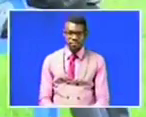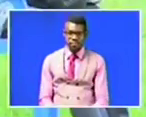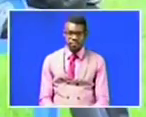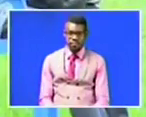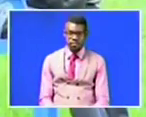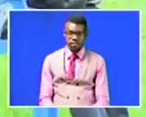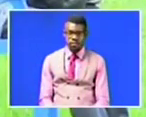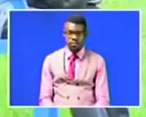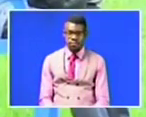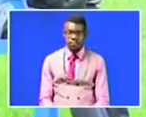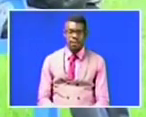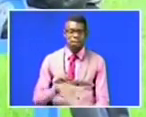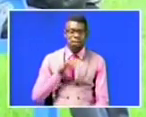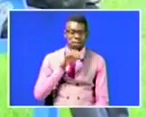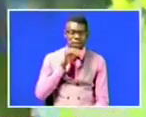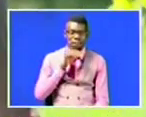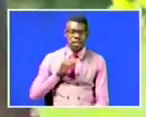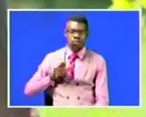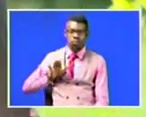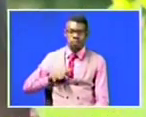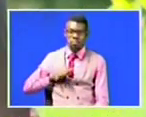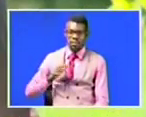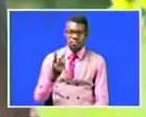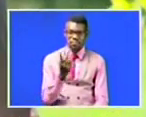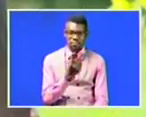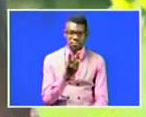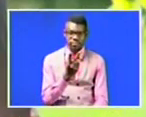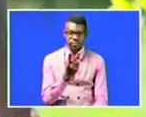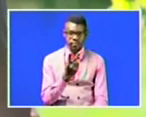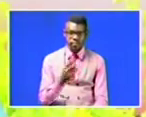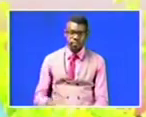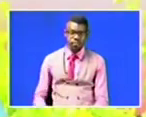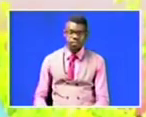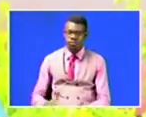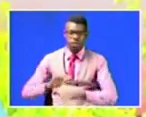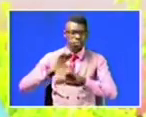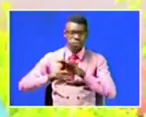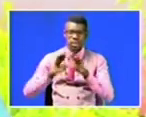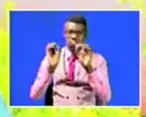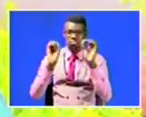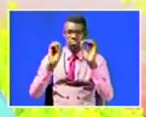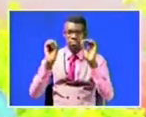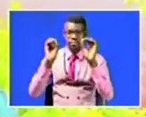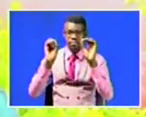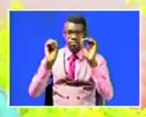it's both men and women. Not so good because